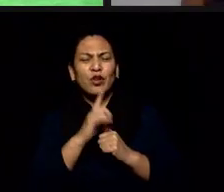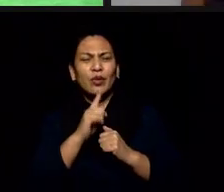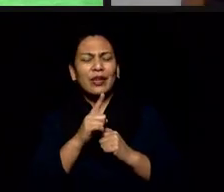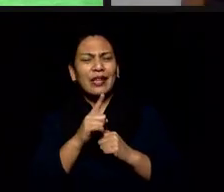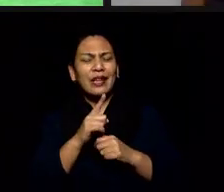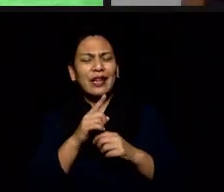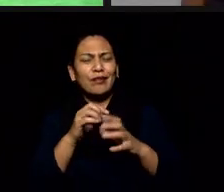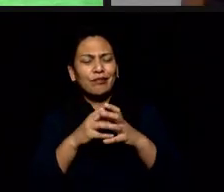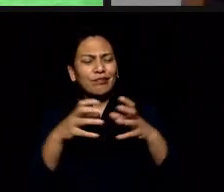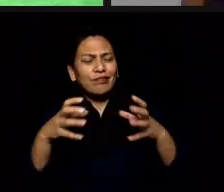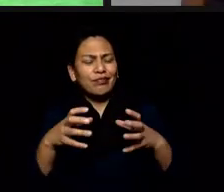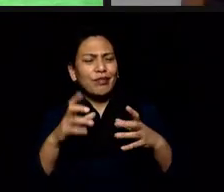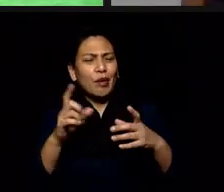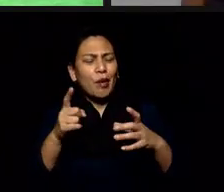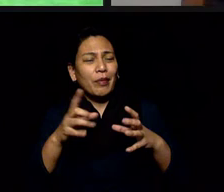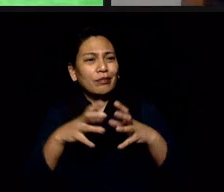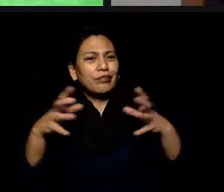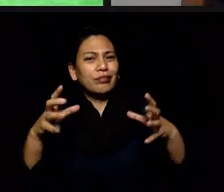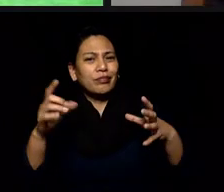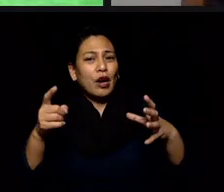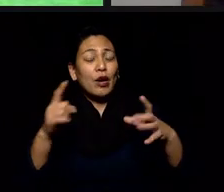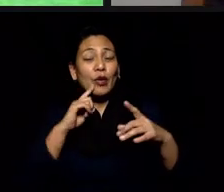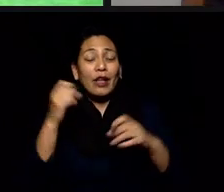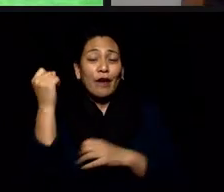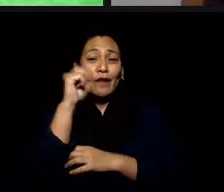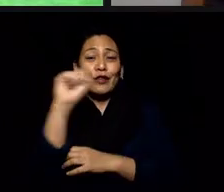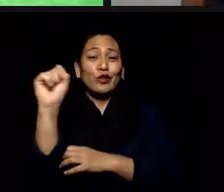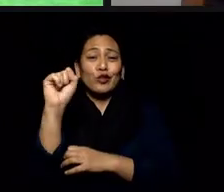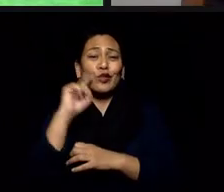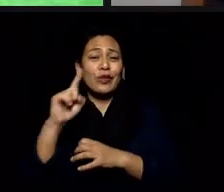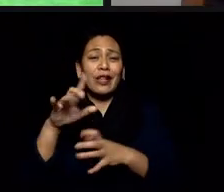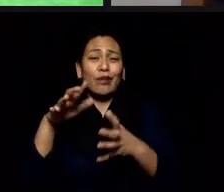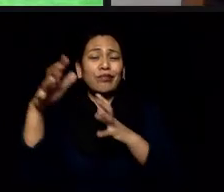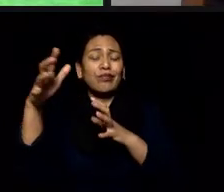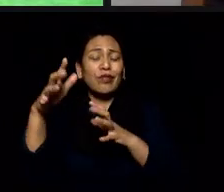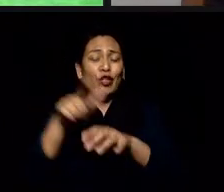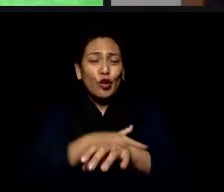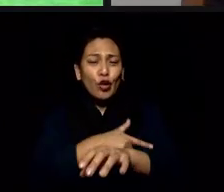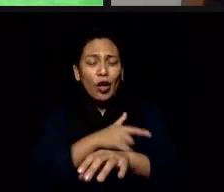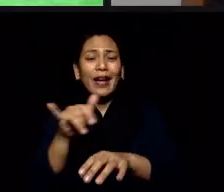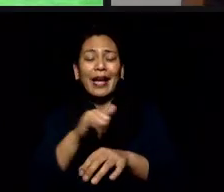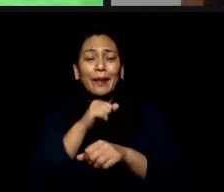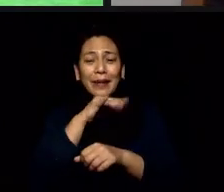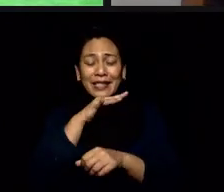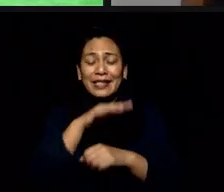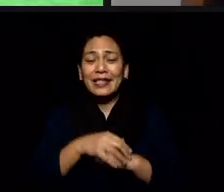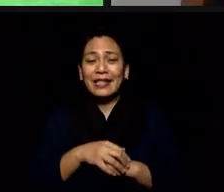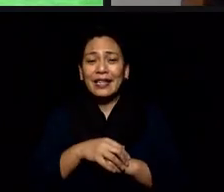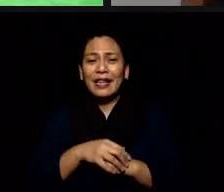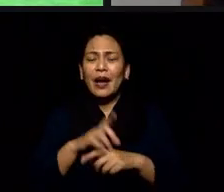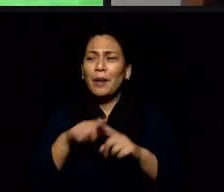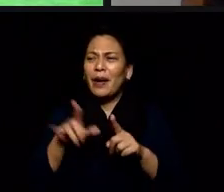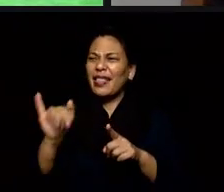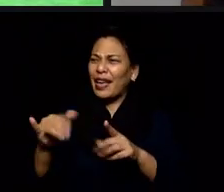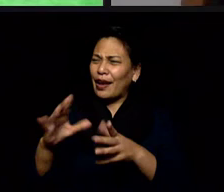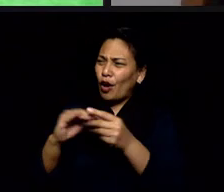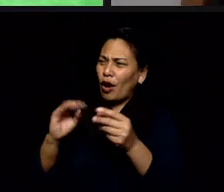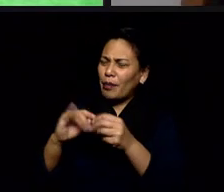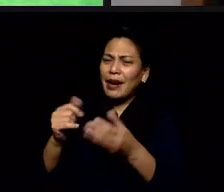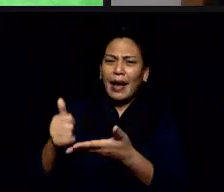know, this revolutions are long and they're messy. And it was helpful to hear because it was like,